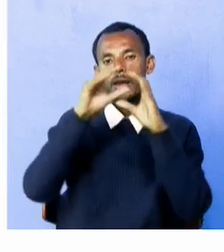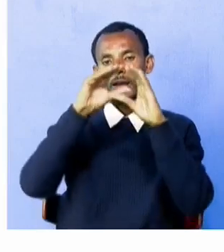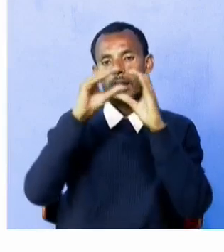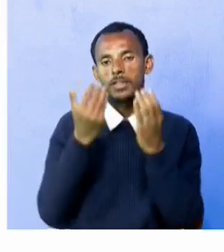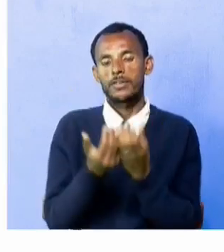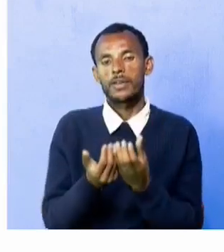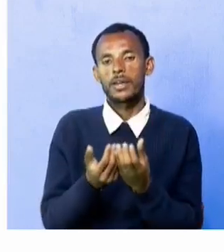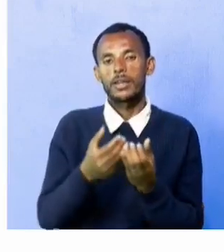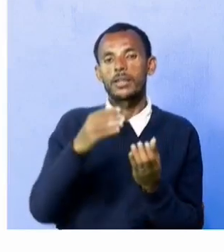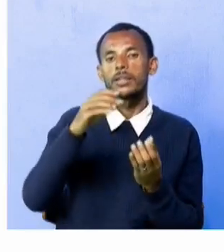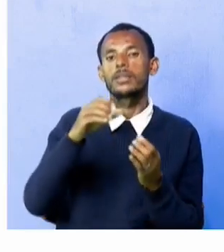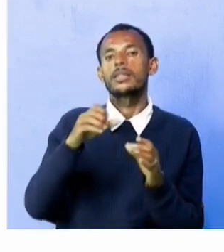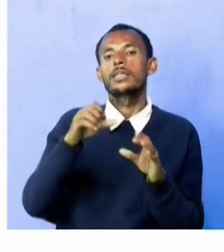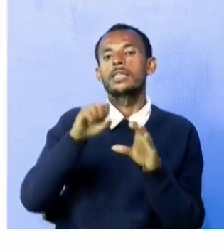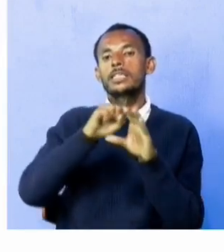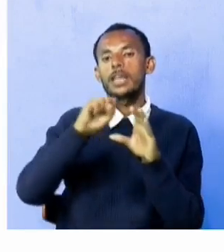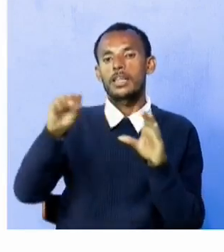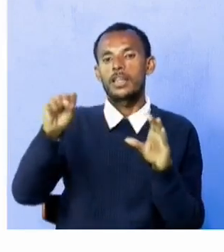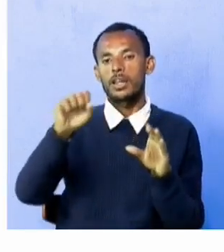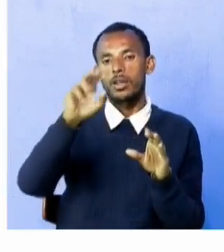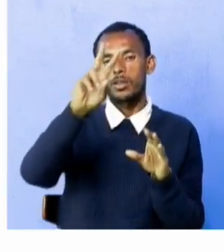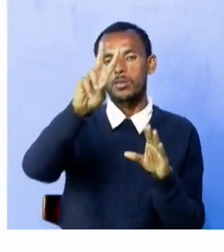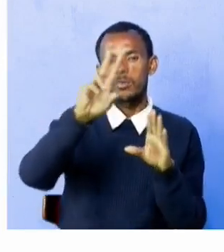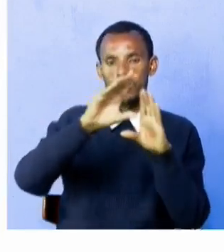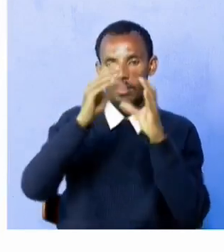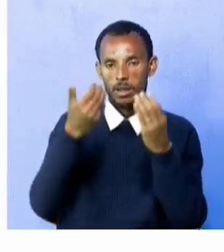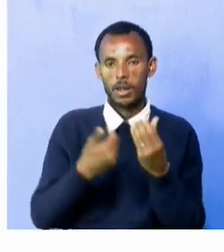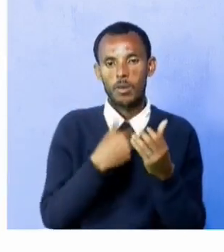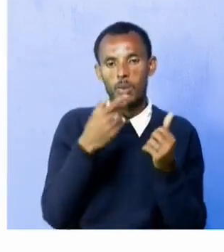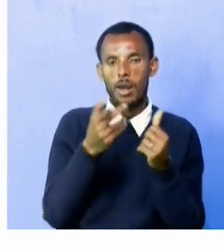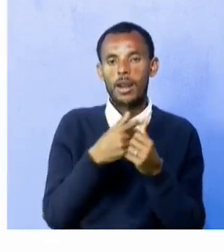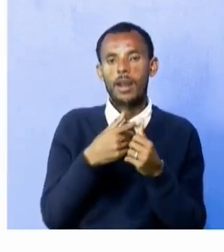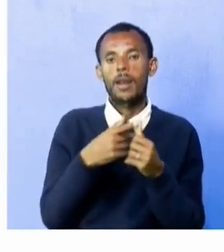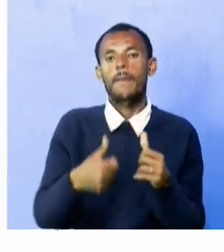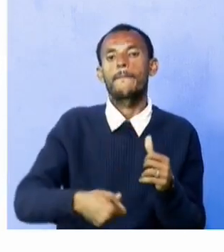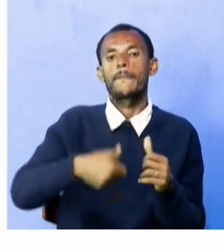sector as major sector,